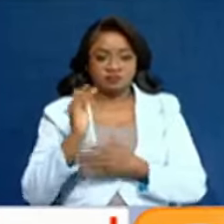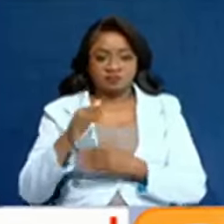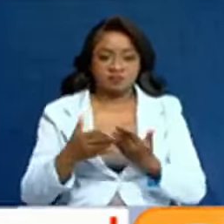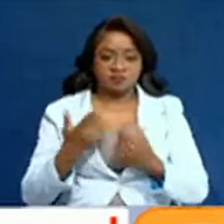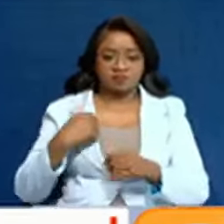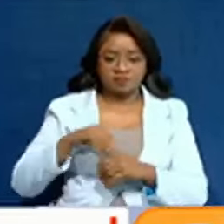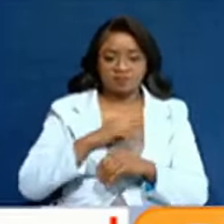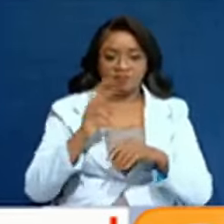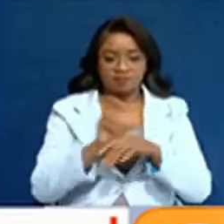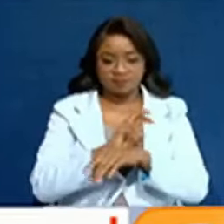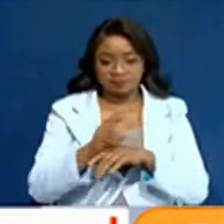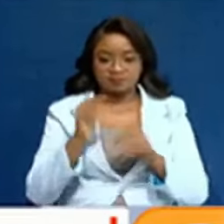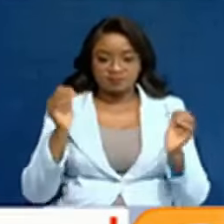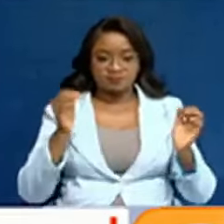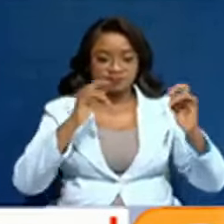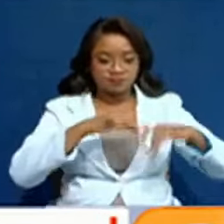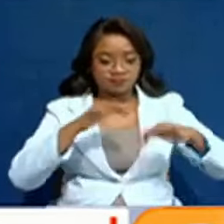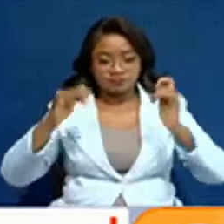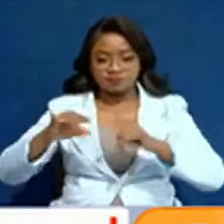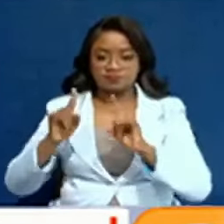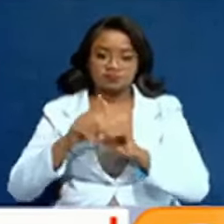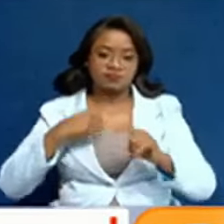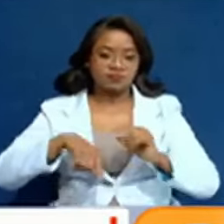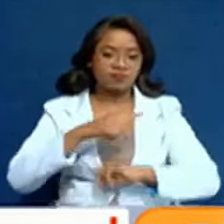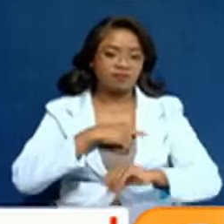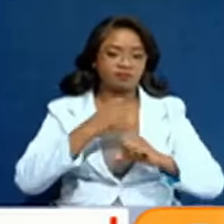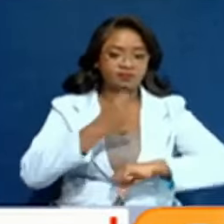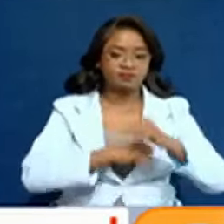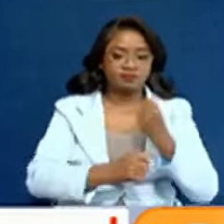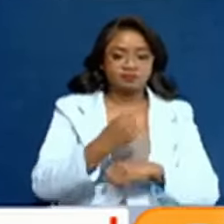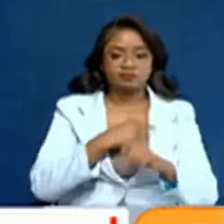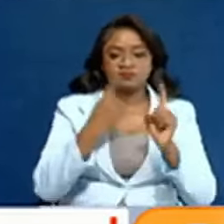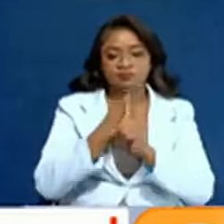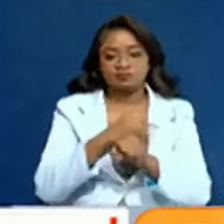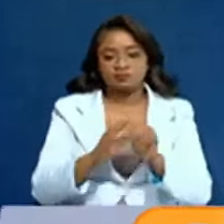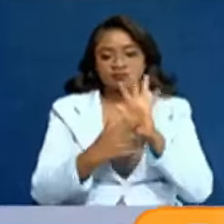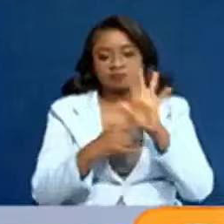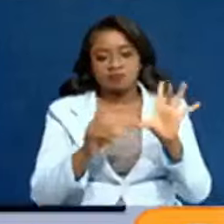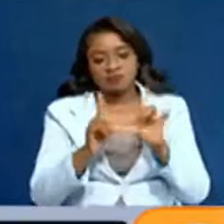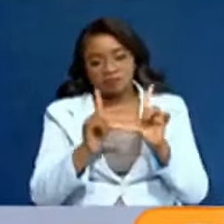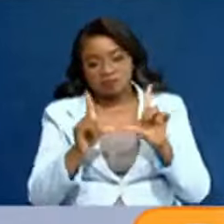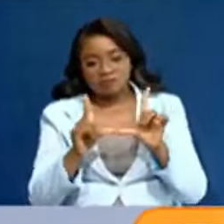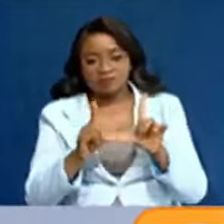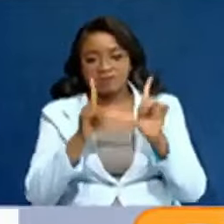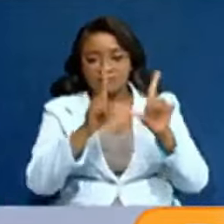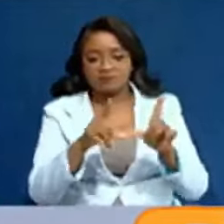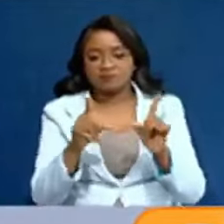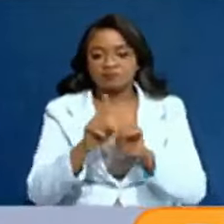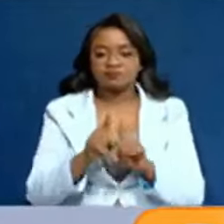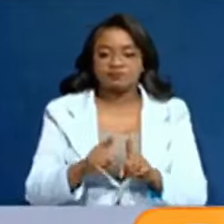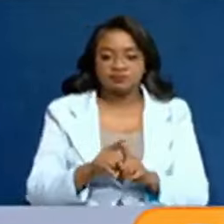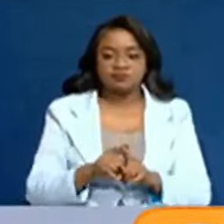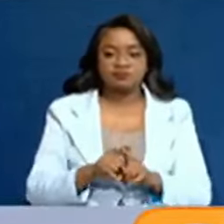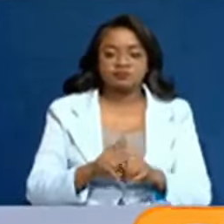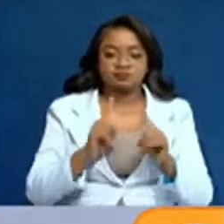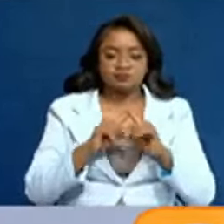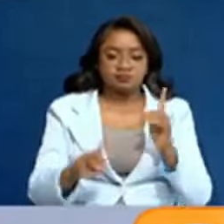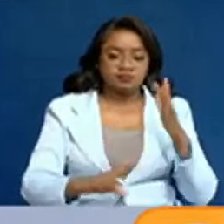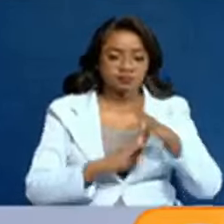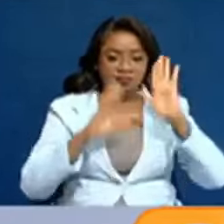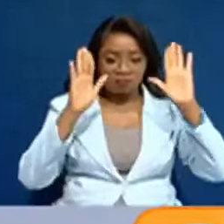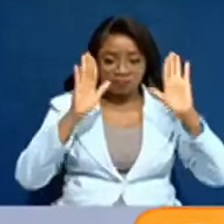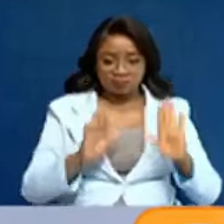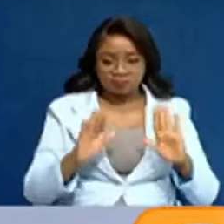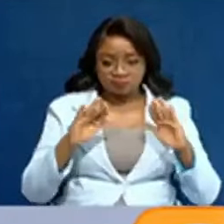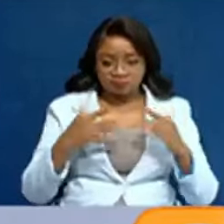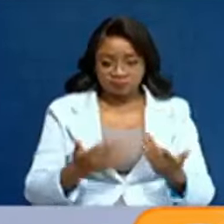the festival and do many other things, including certificates, trophies, etc. But even more important to us,